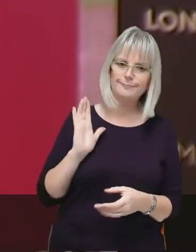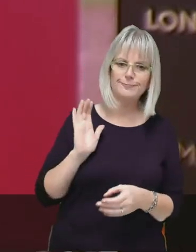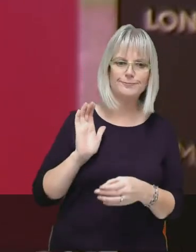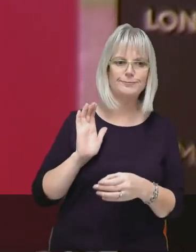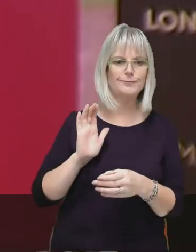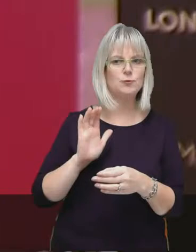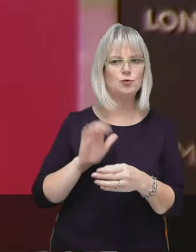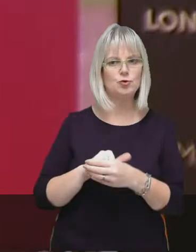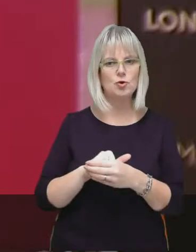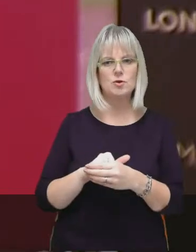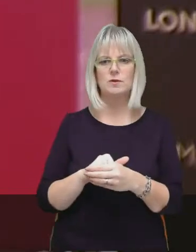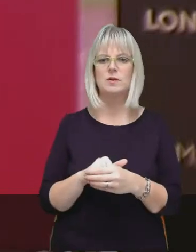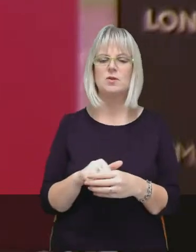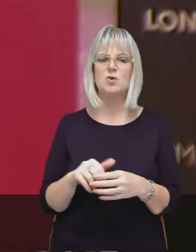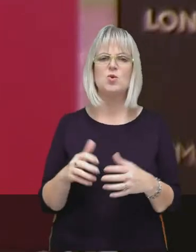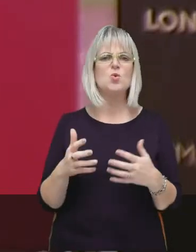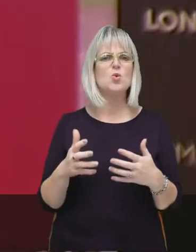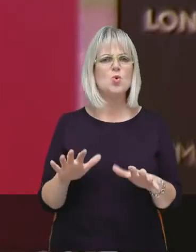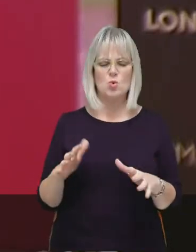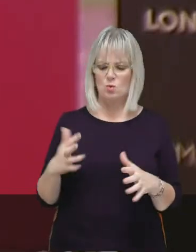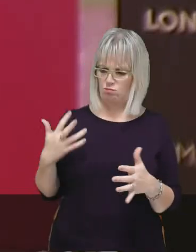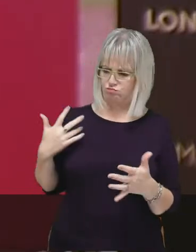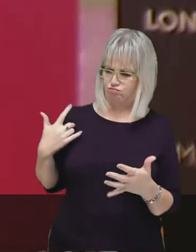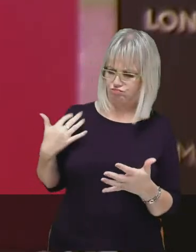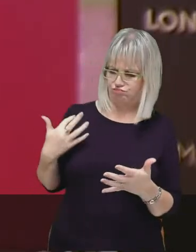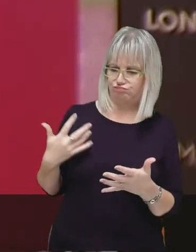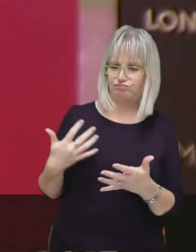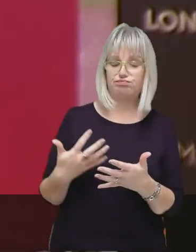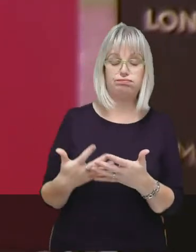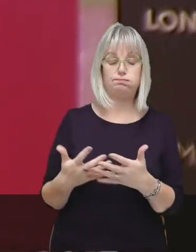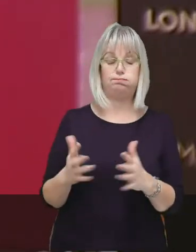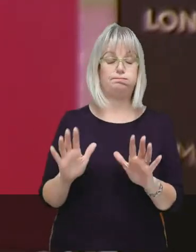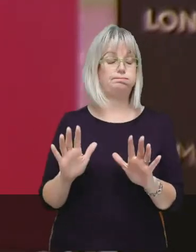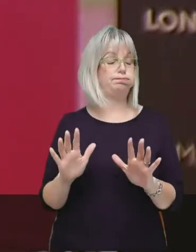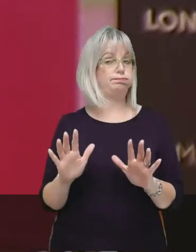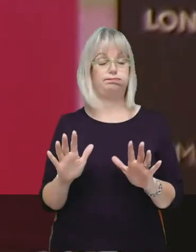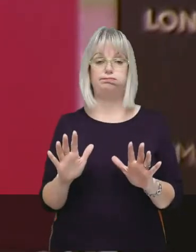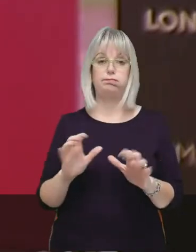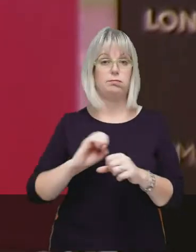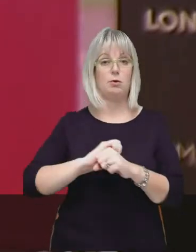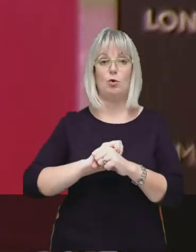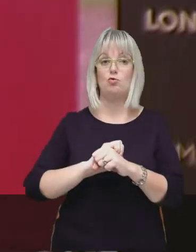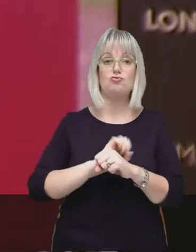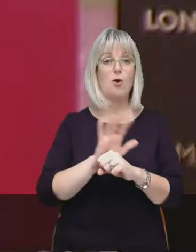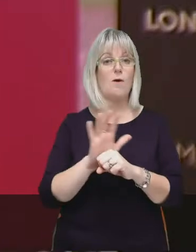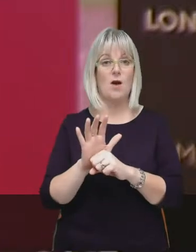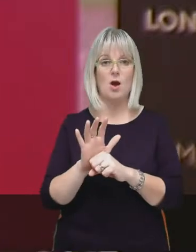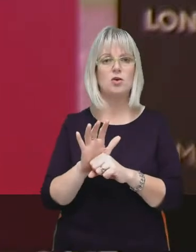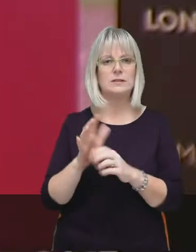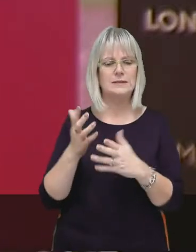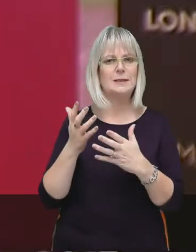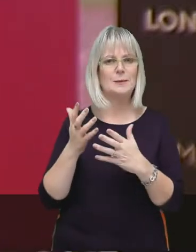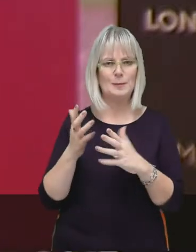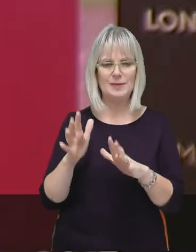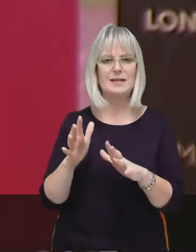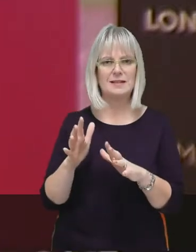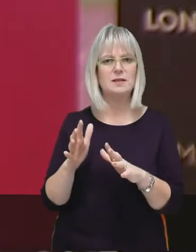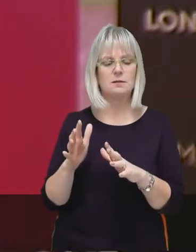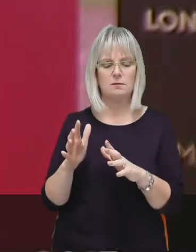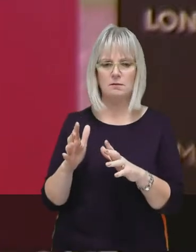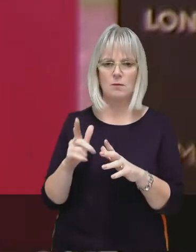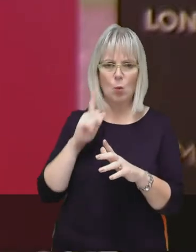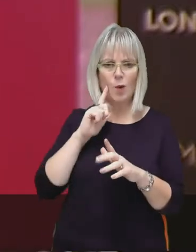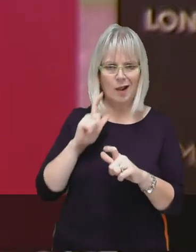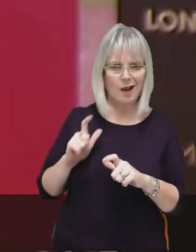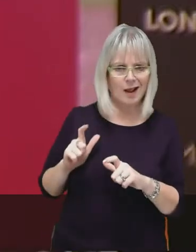our collective history. COVID-19 has had and will continue to have a deep and lasting impact